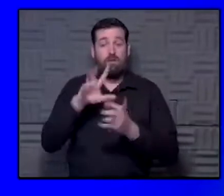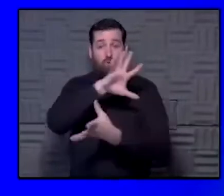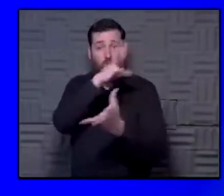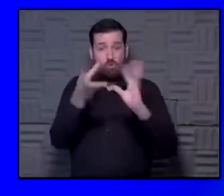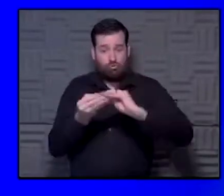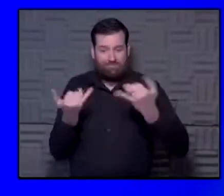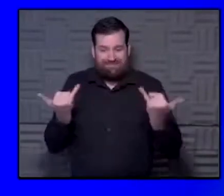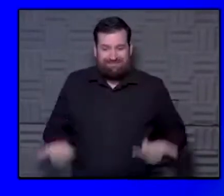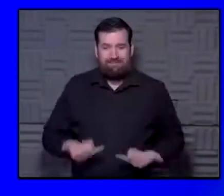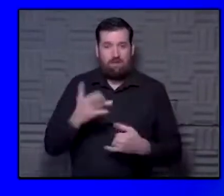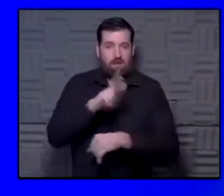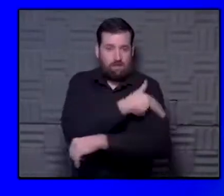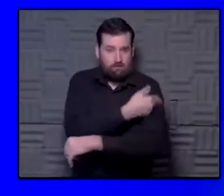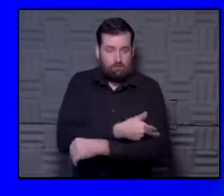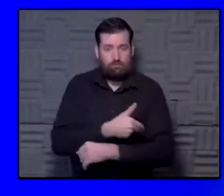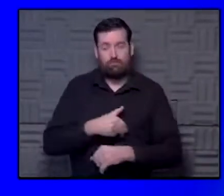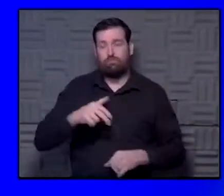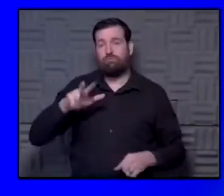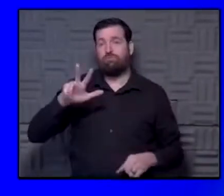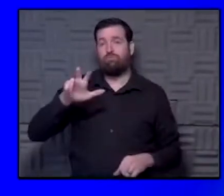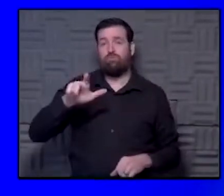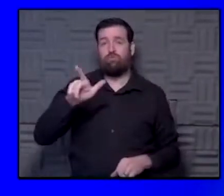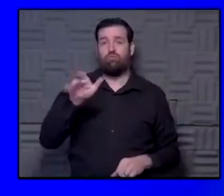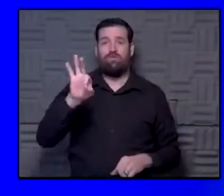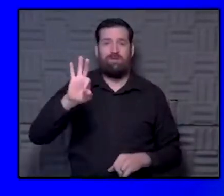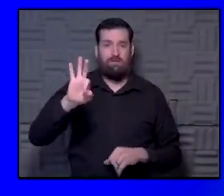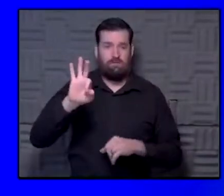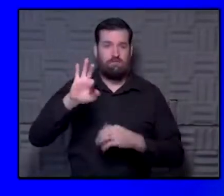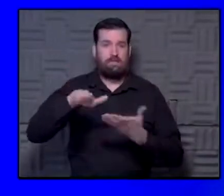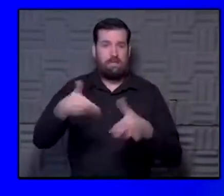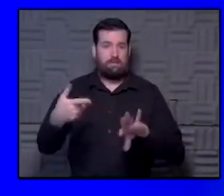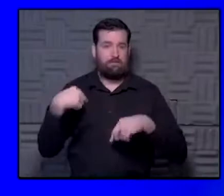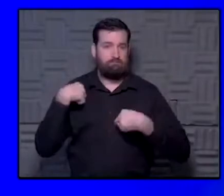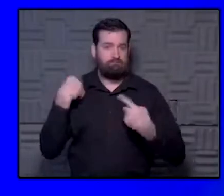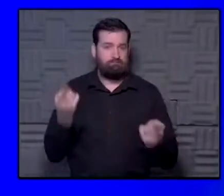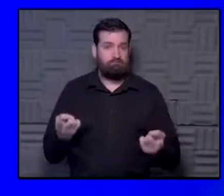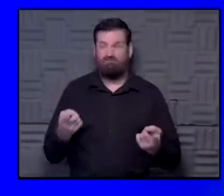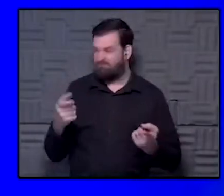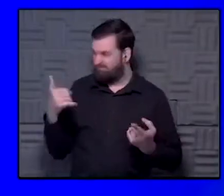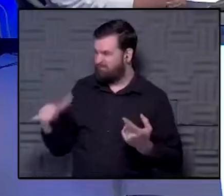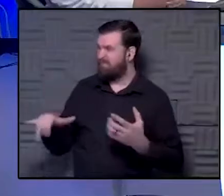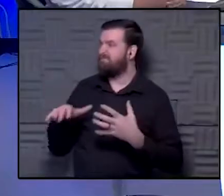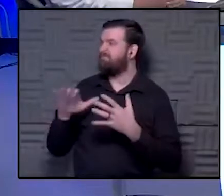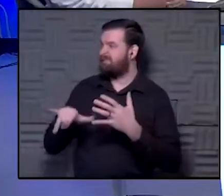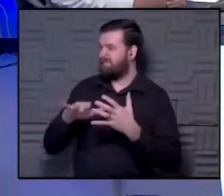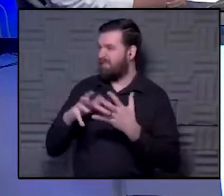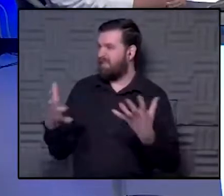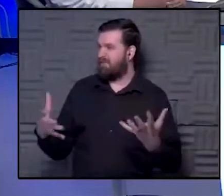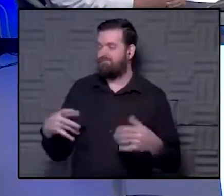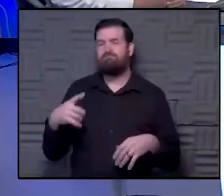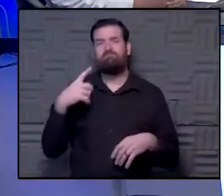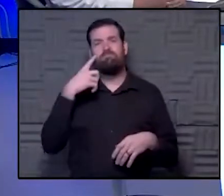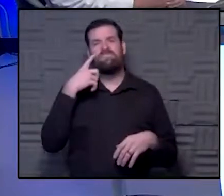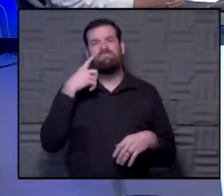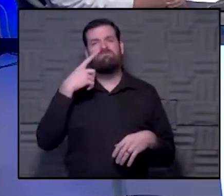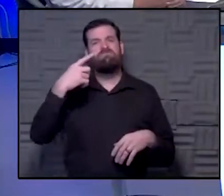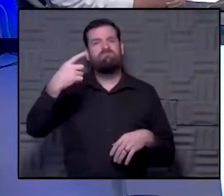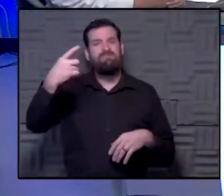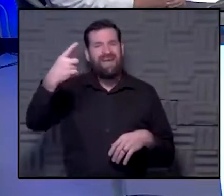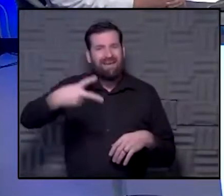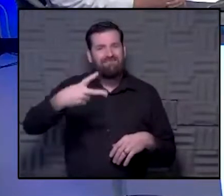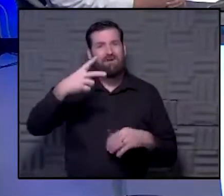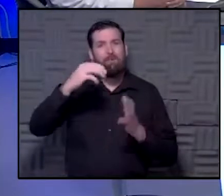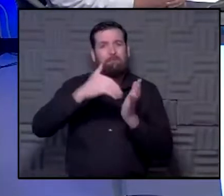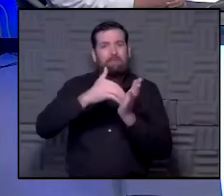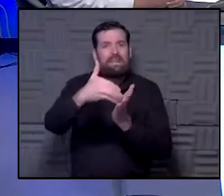hospital in acute infections, 329 deaths to date. So that's a big number, isn't it? And if you think about 500,000 people,